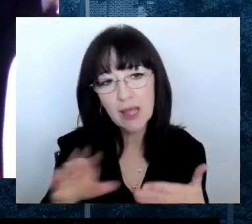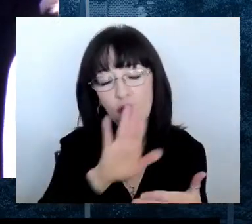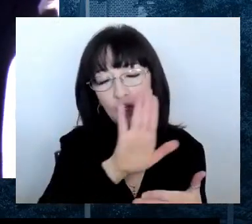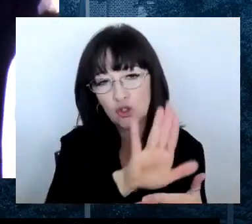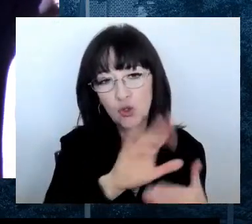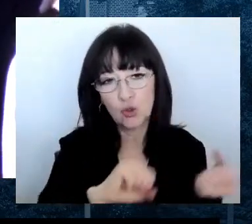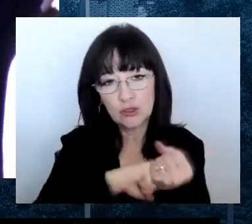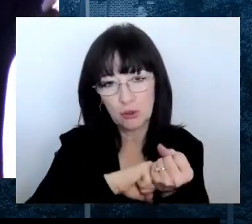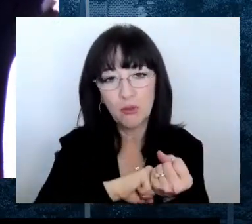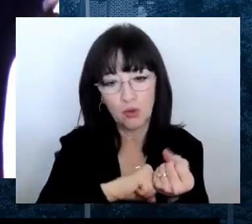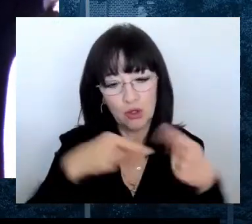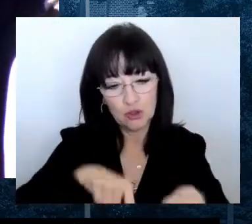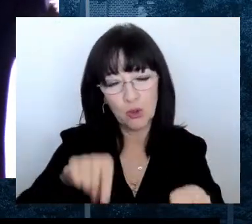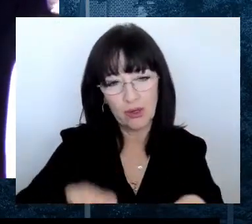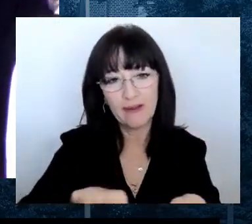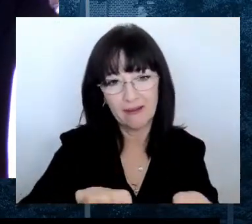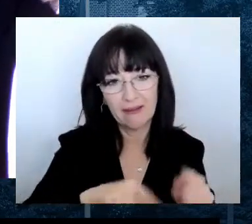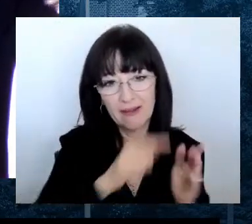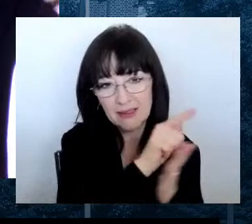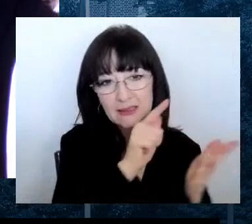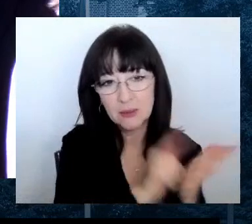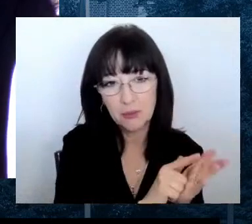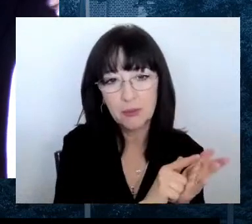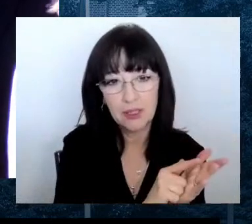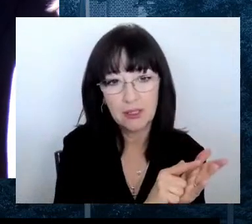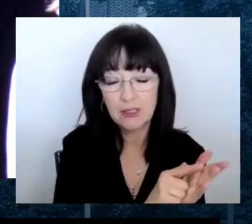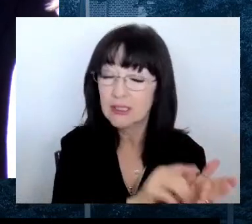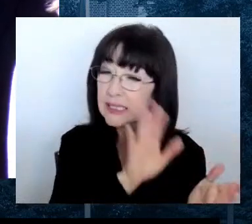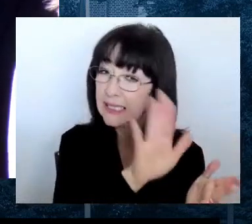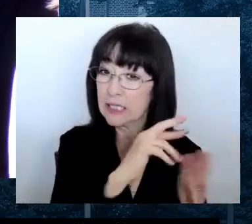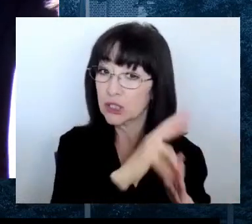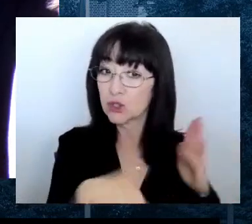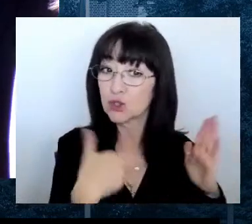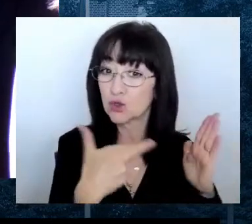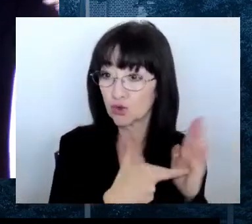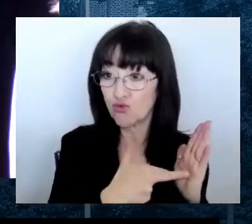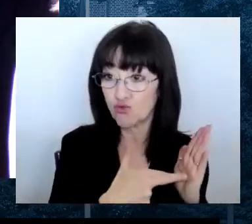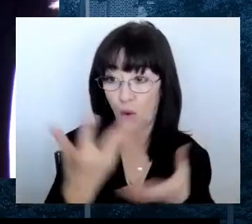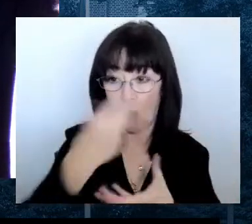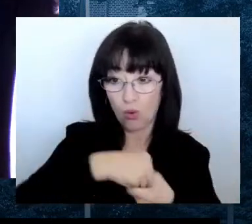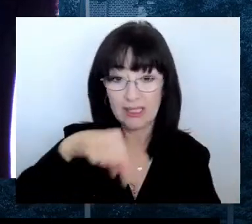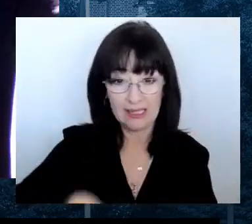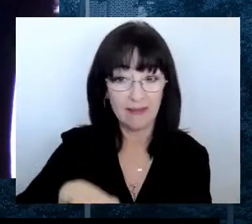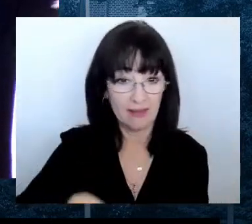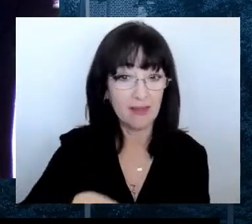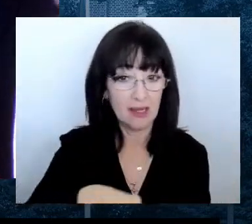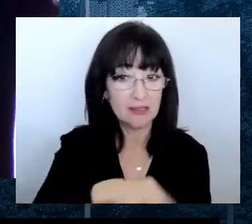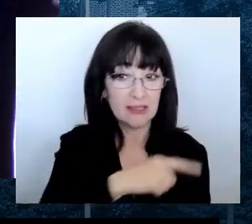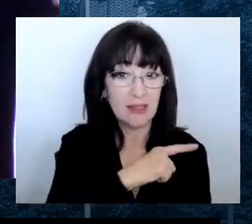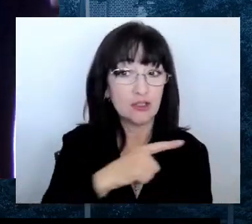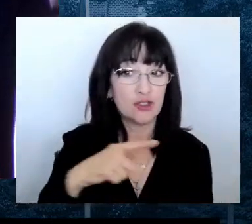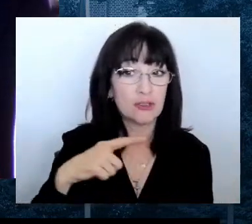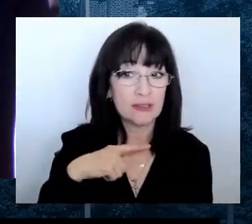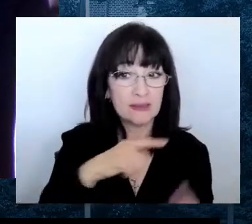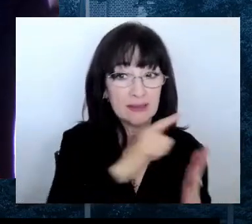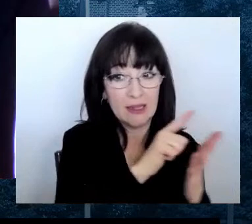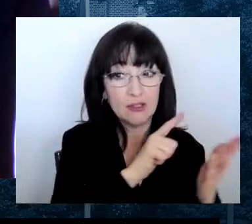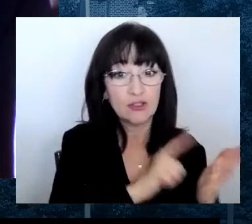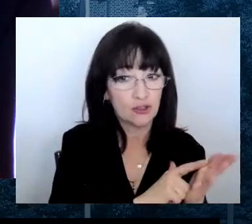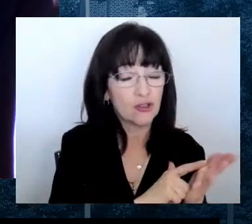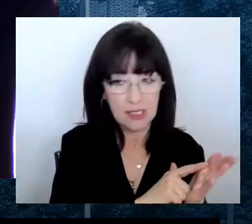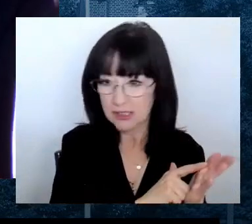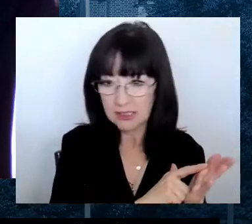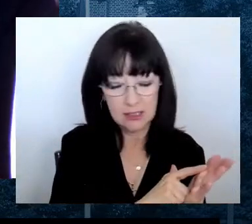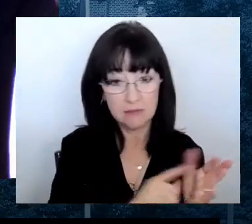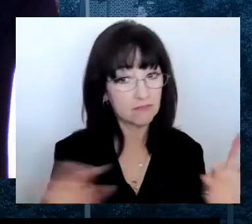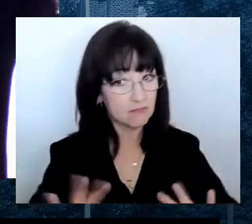and vision has been integral, and the role that Governor Carney played in this legislation cannot be overstated. He also mentioned some of the folks